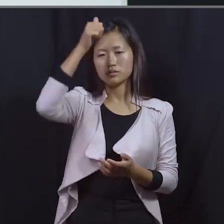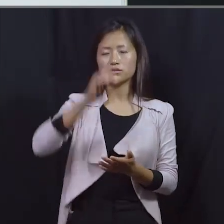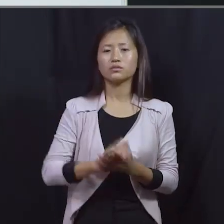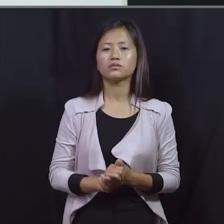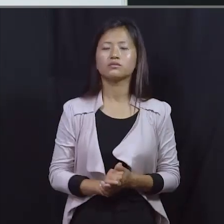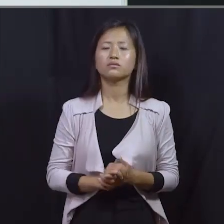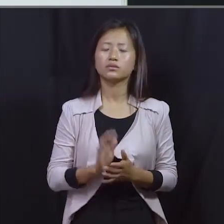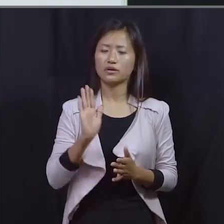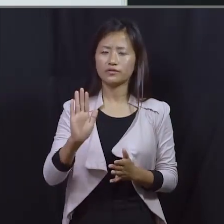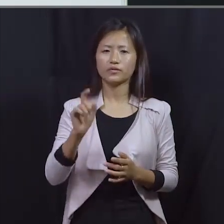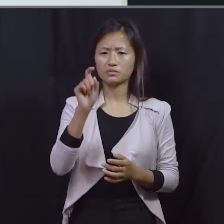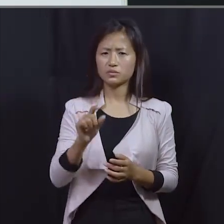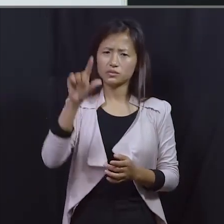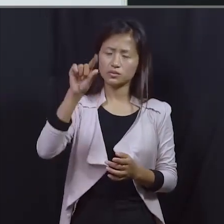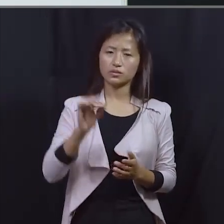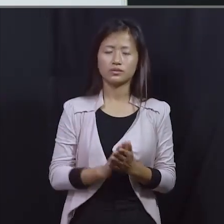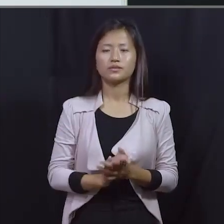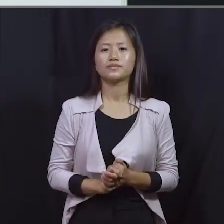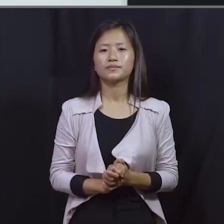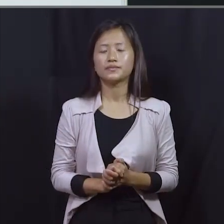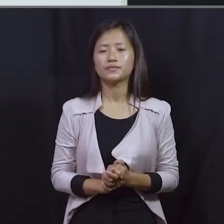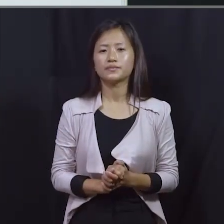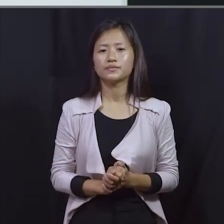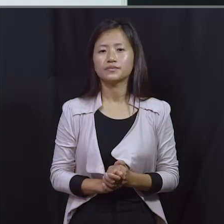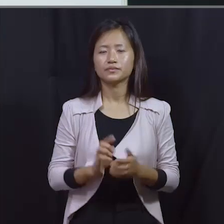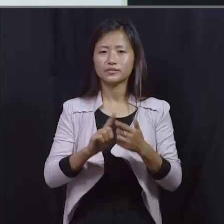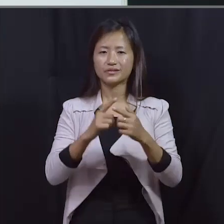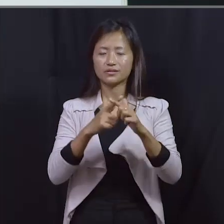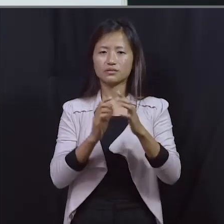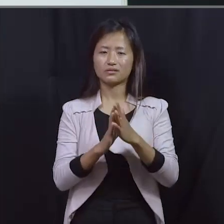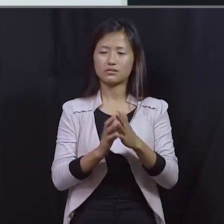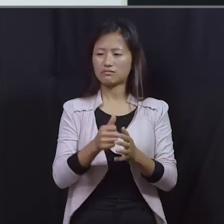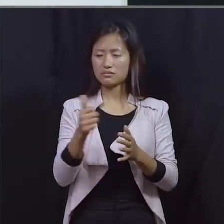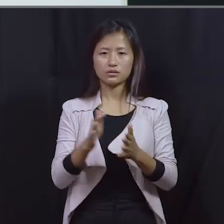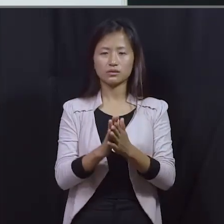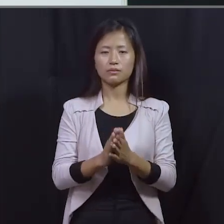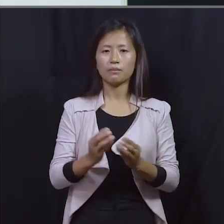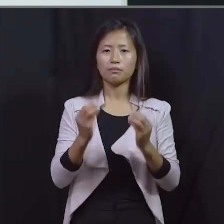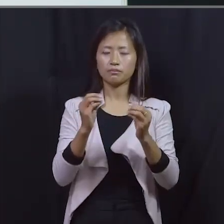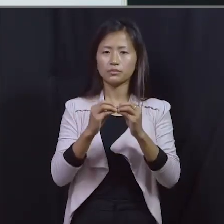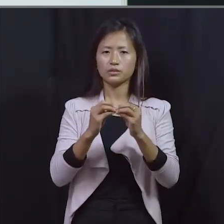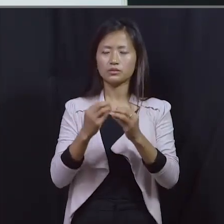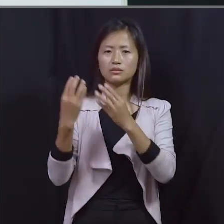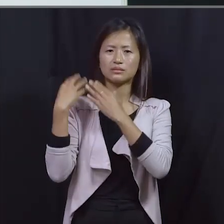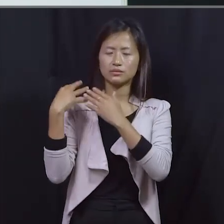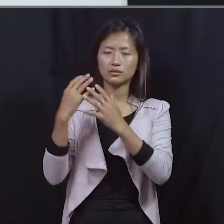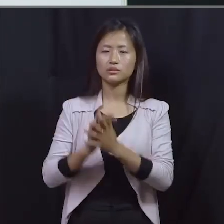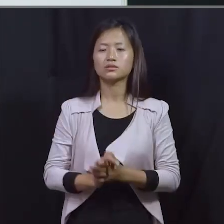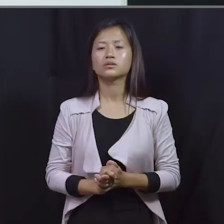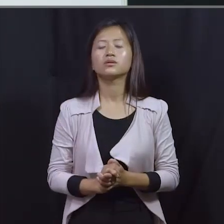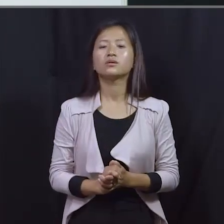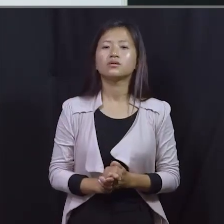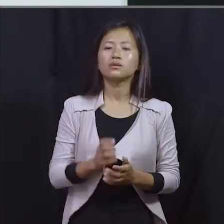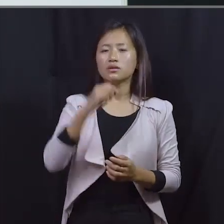which they have not been doing, and that extra burden of taxes, it led to indebtedness of the Indian